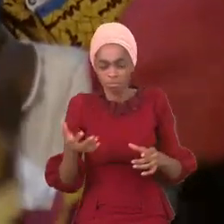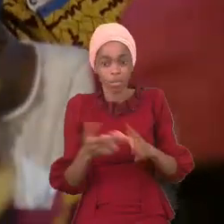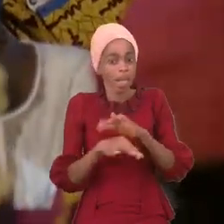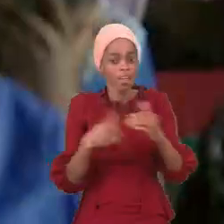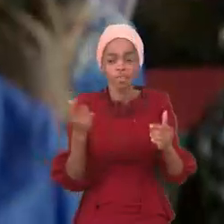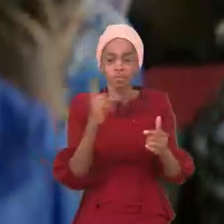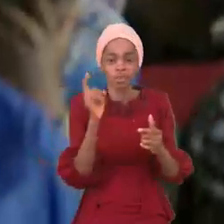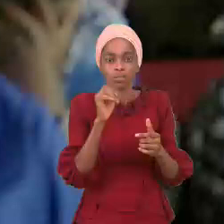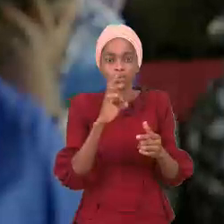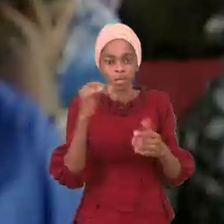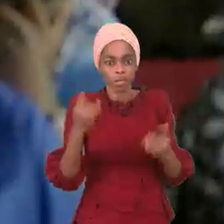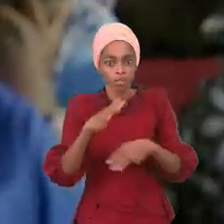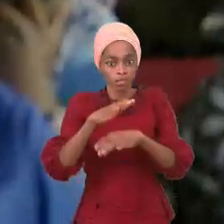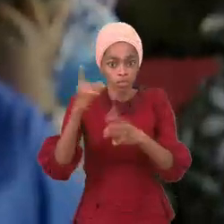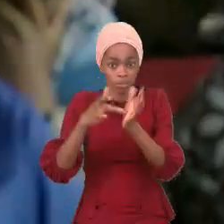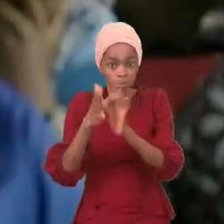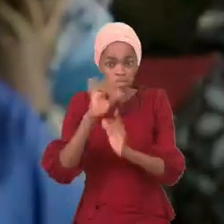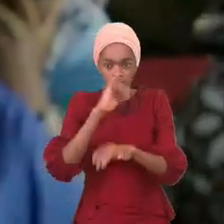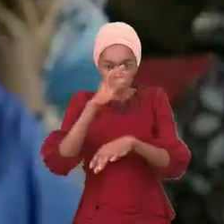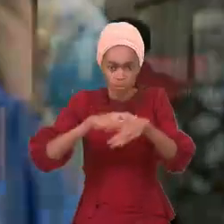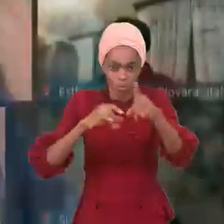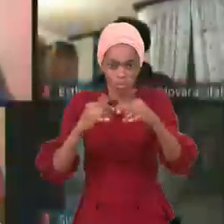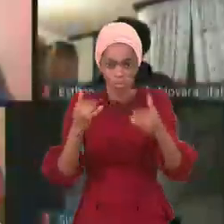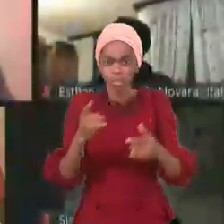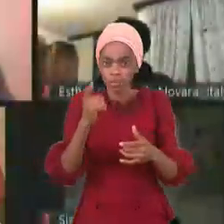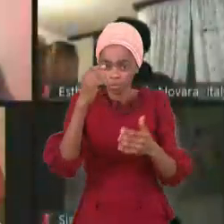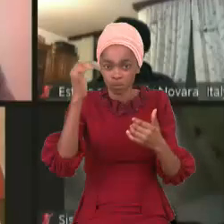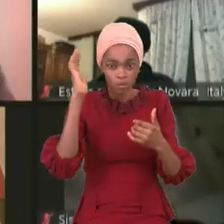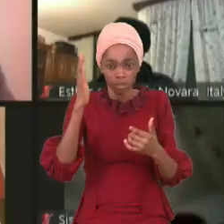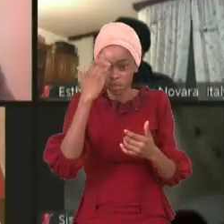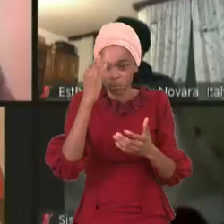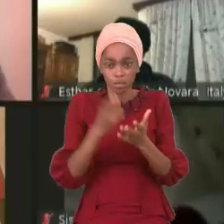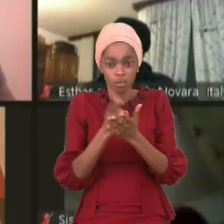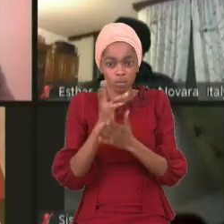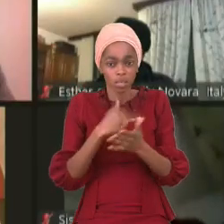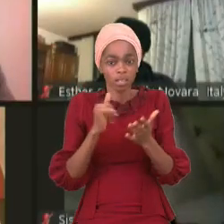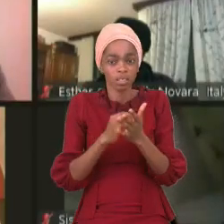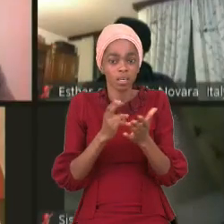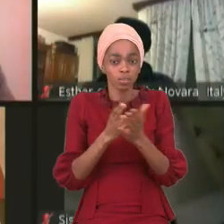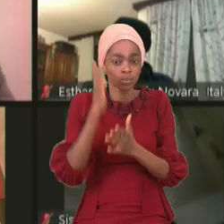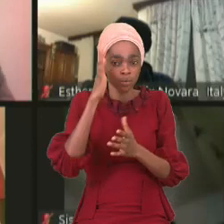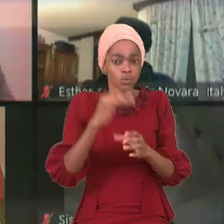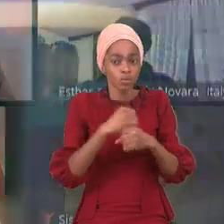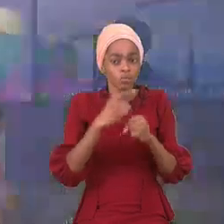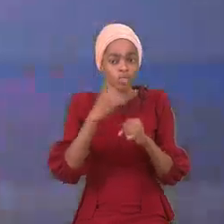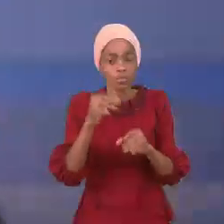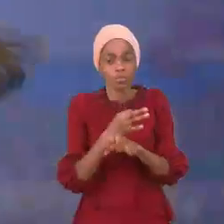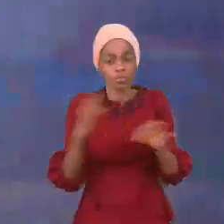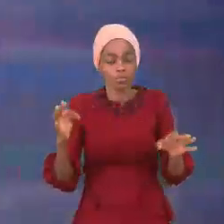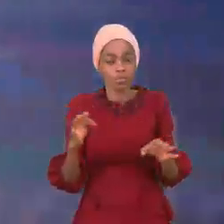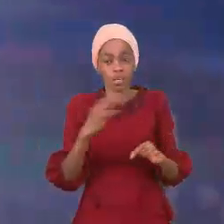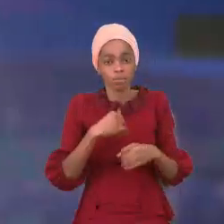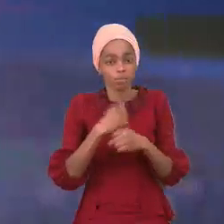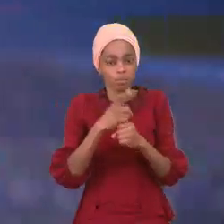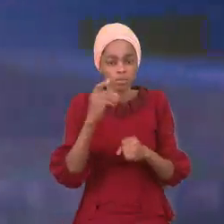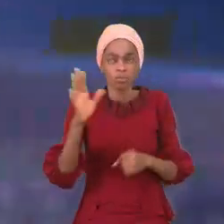coming to you now. You shall know the truth. You have heard the truth, and that truth will set you free, make you free. Raise